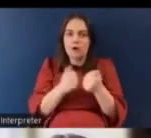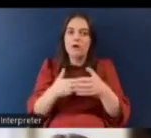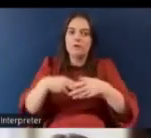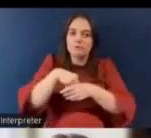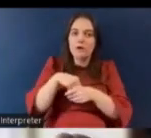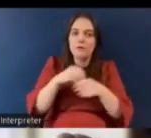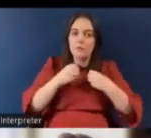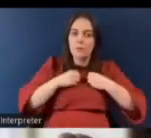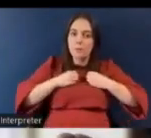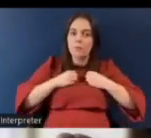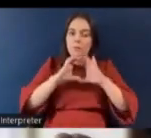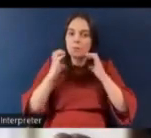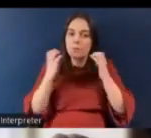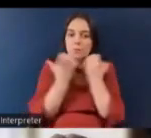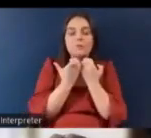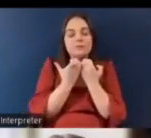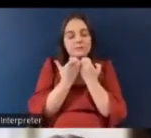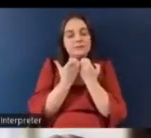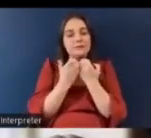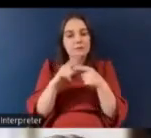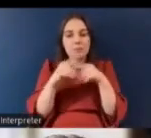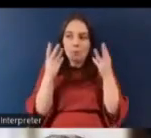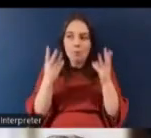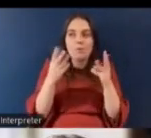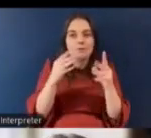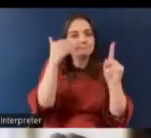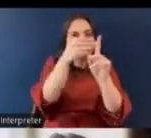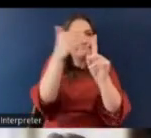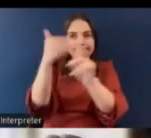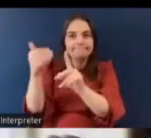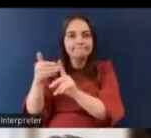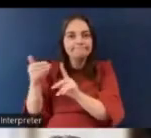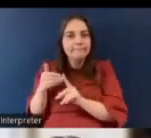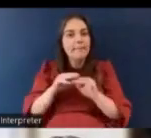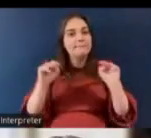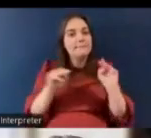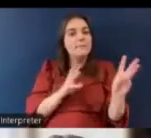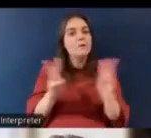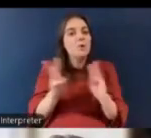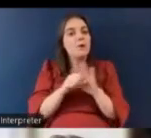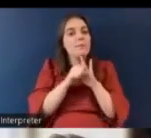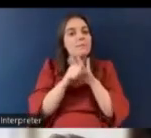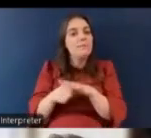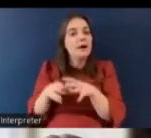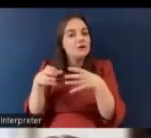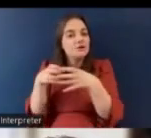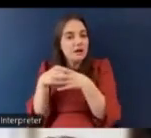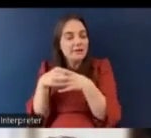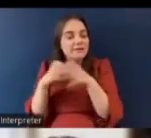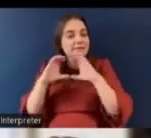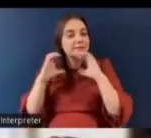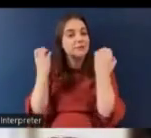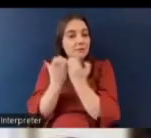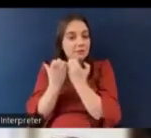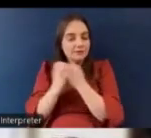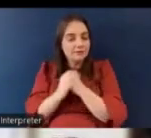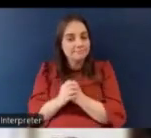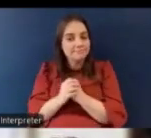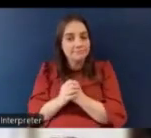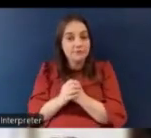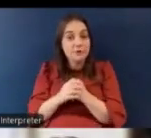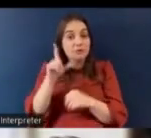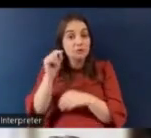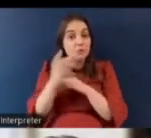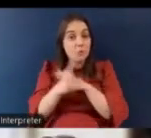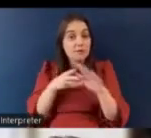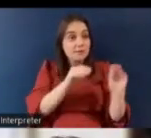their communities, and particularly wanting to target those working with maybe marginalized communities. We took them and for 20 weeks